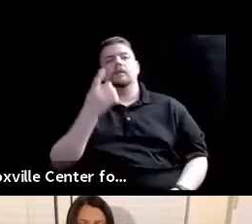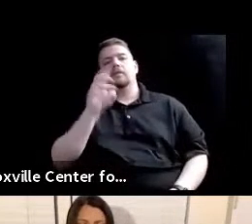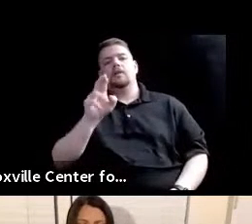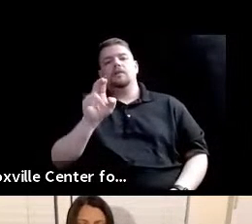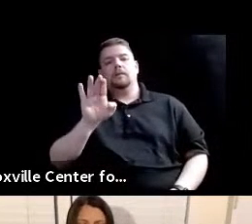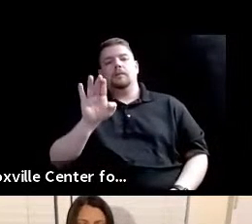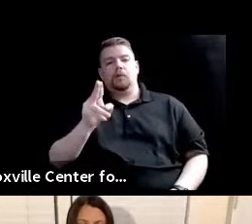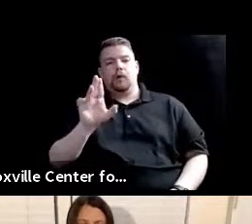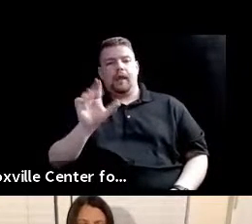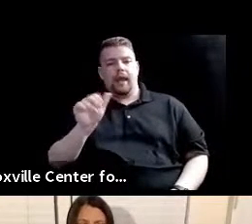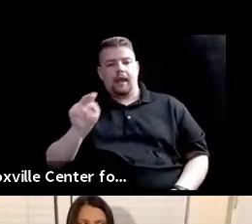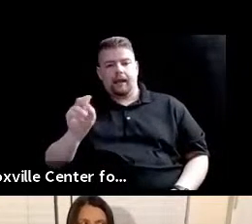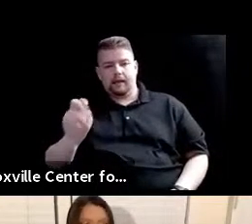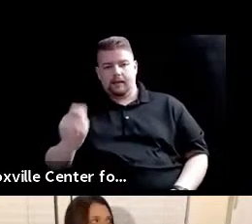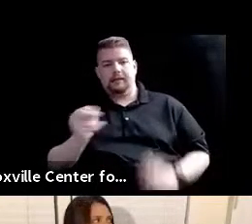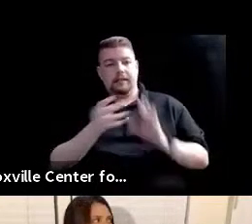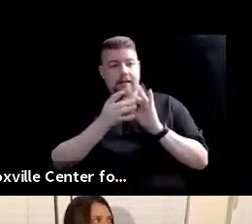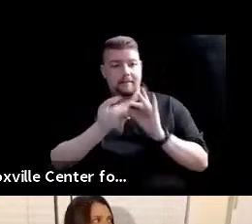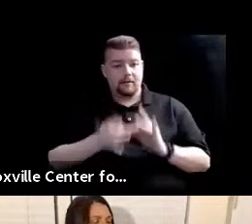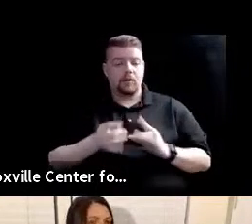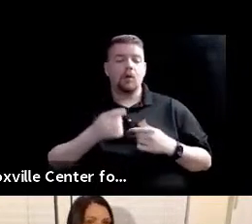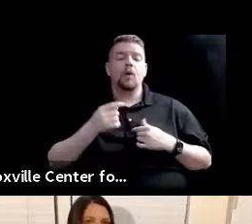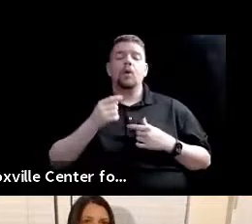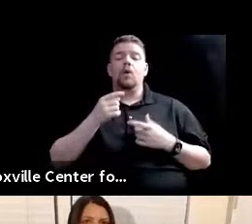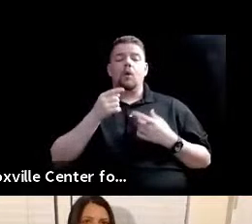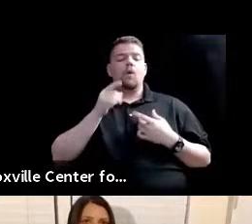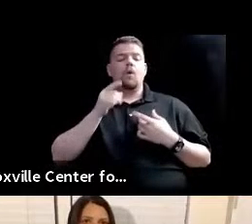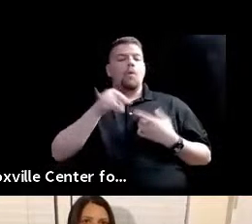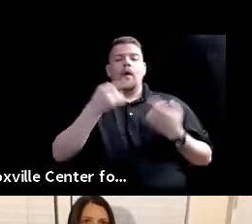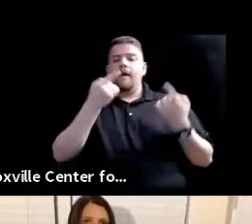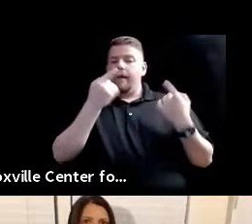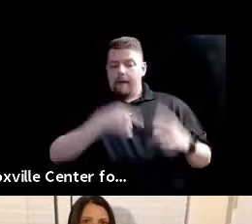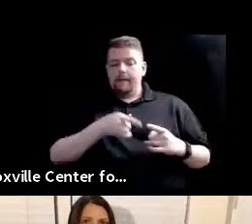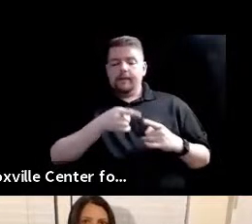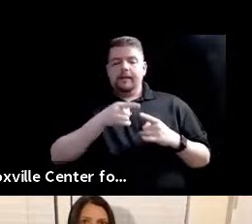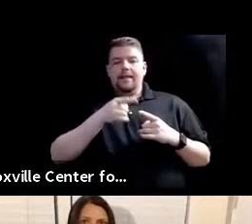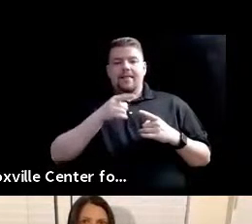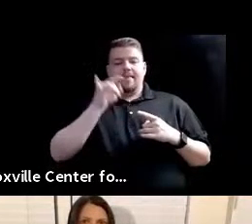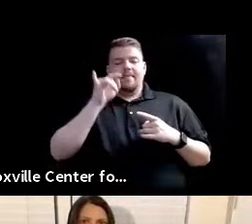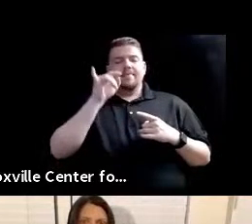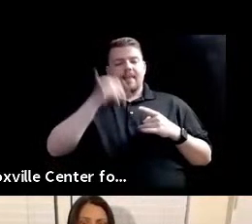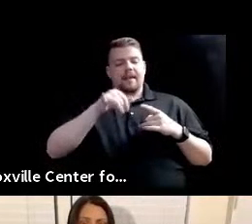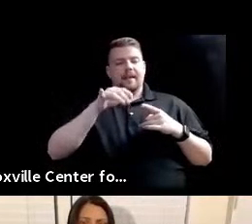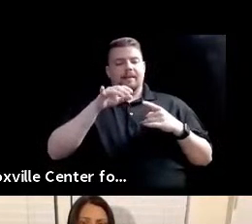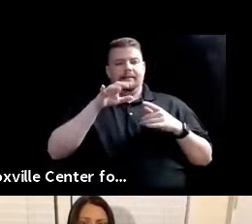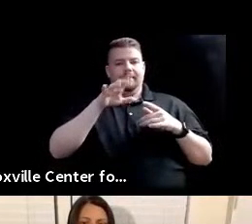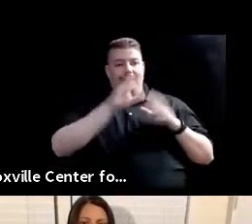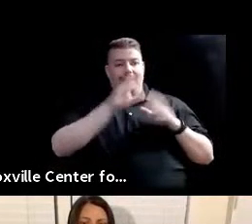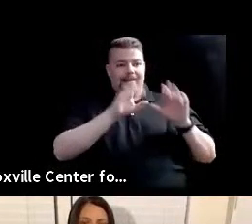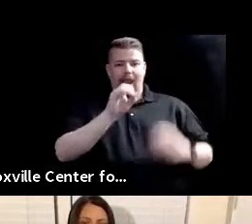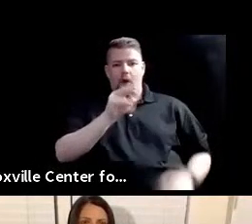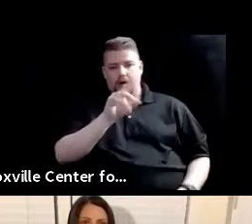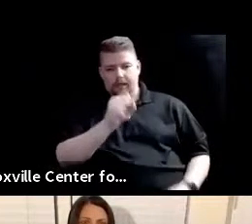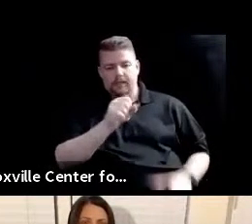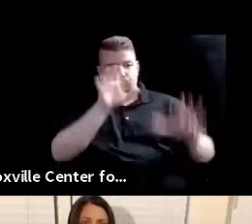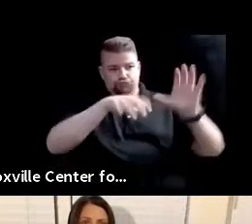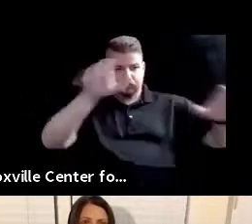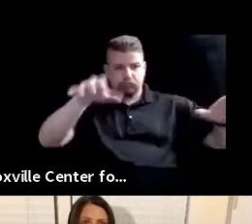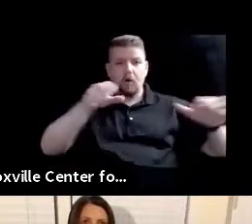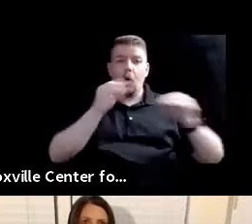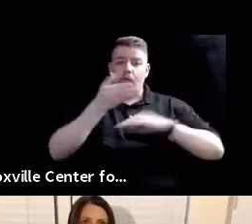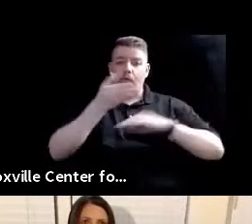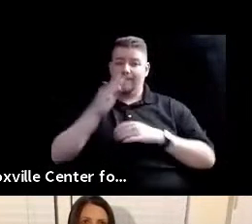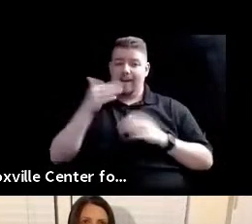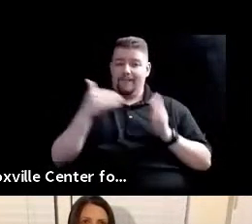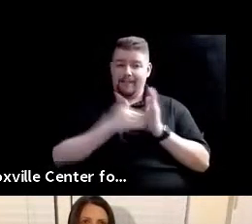said, what had happened was that counties, municipalities with 500,000 or more people got extra money, their